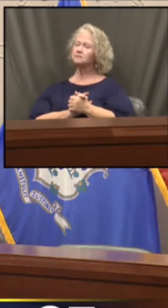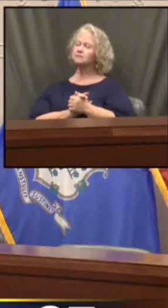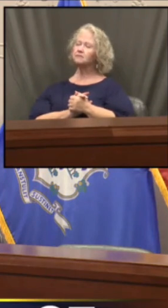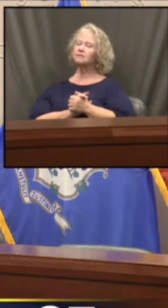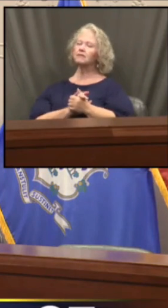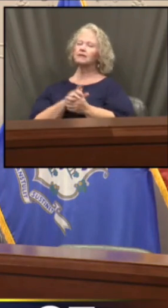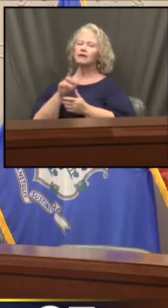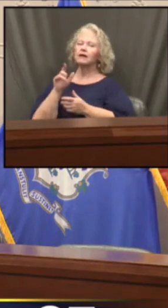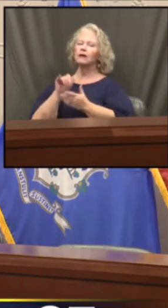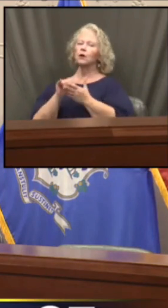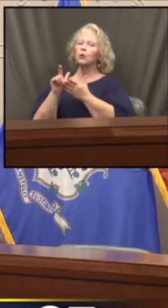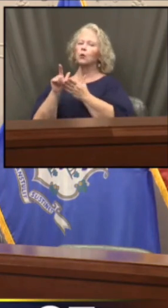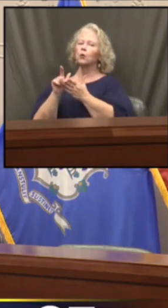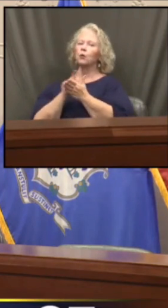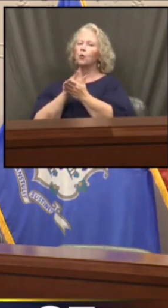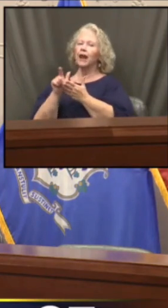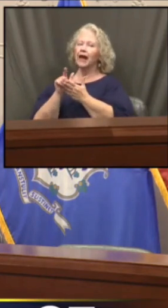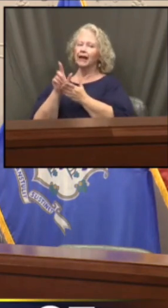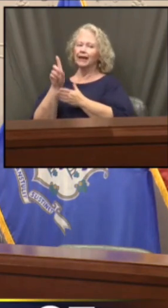The Day of New London.